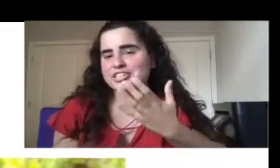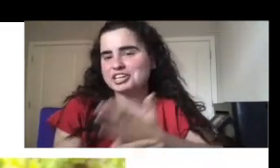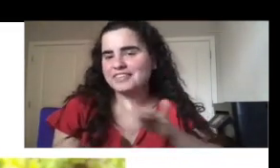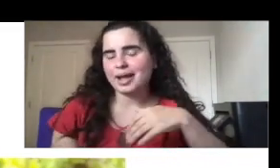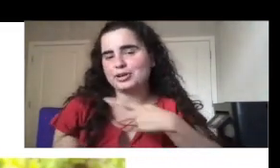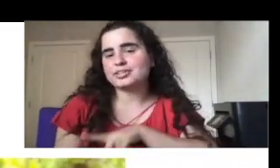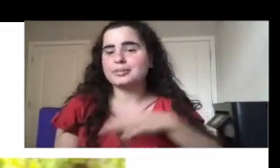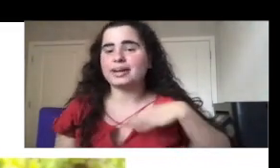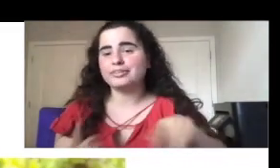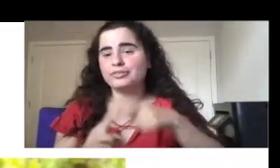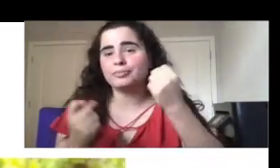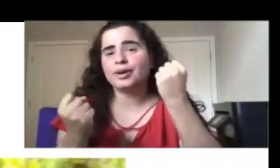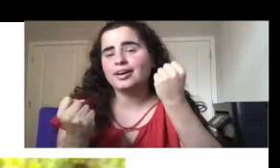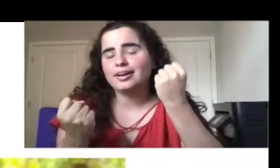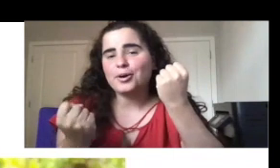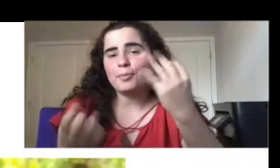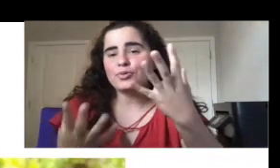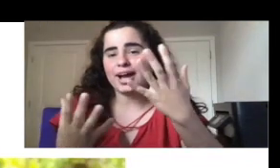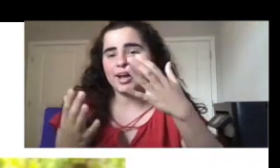want to share that I personally benefit from